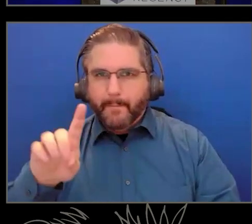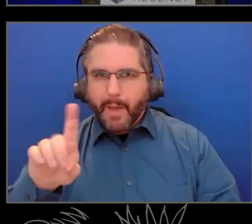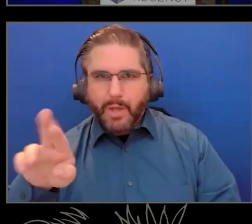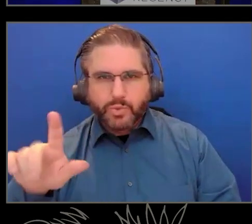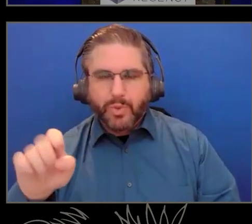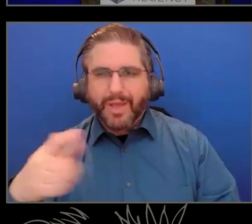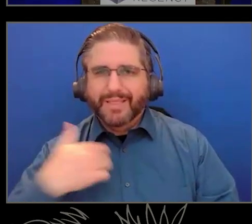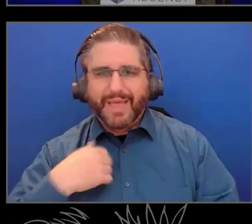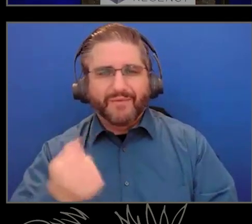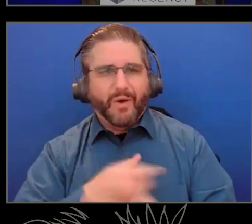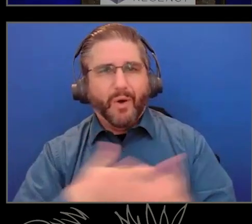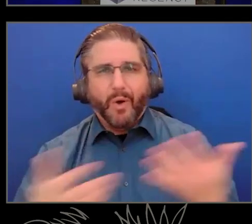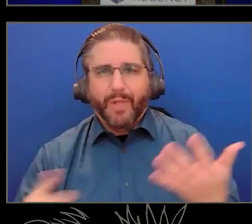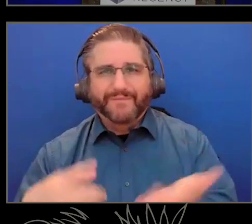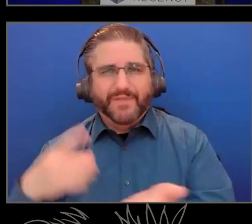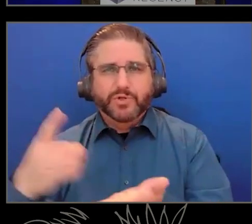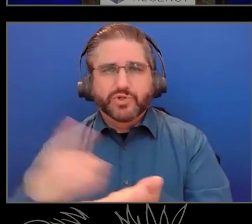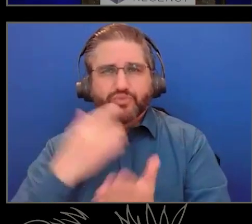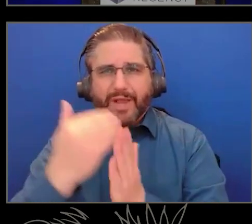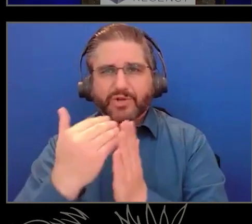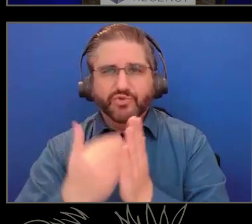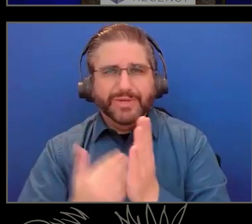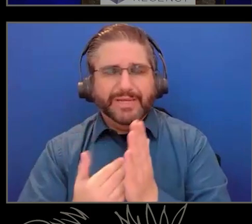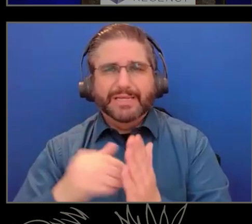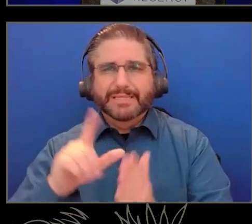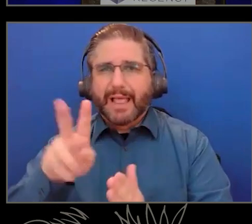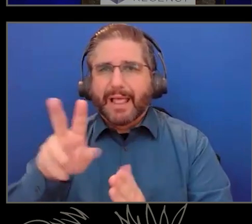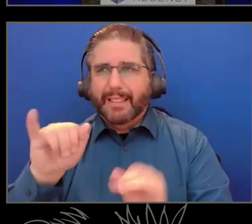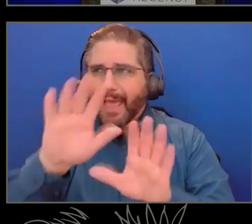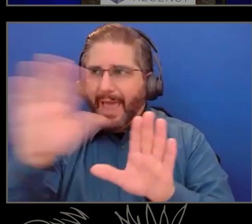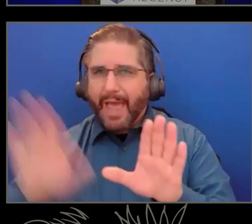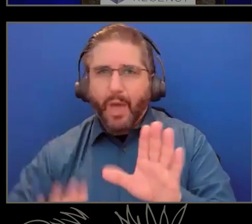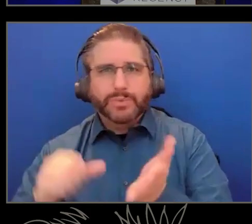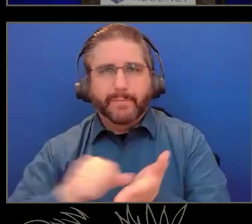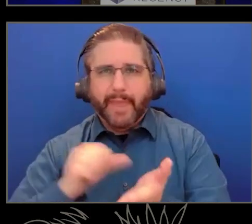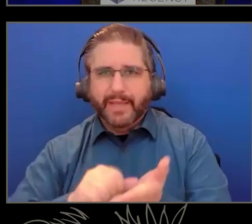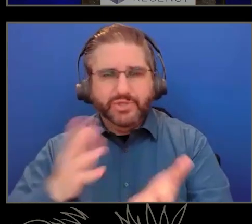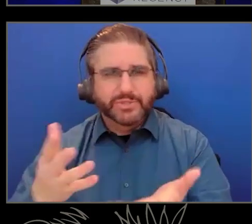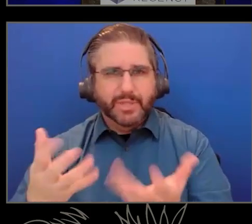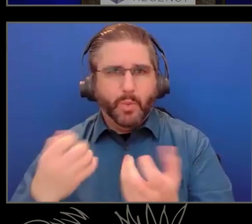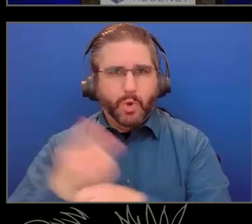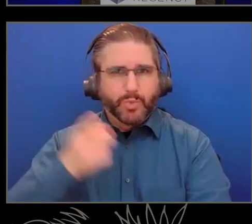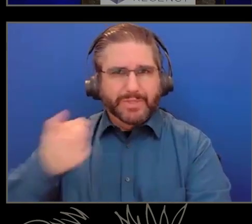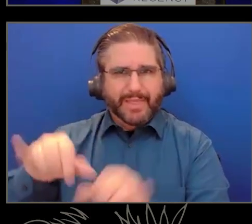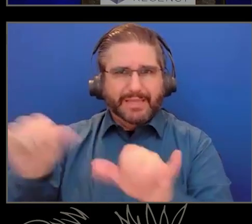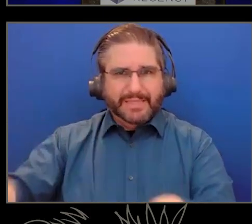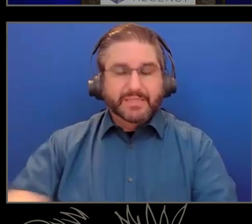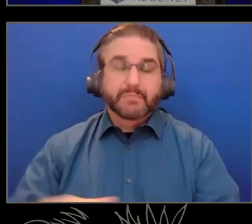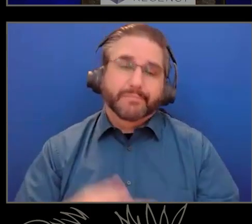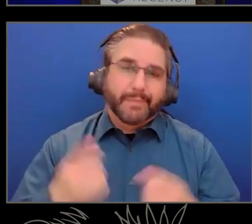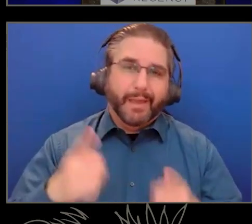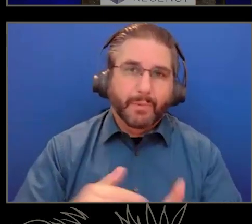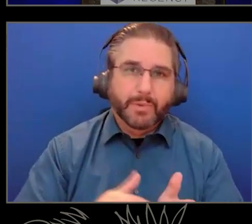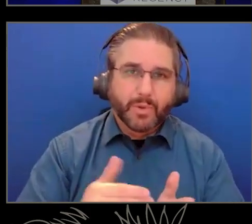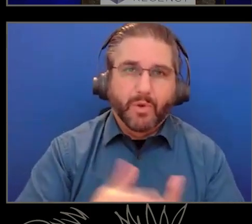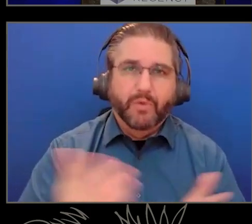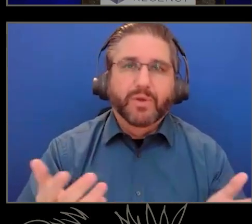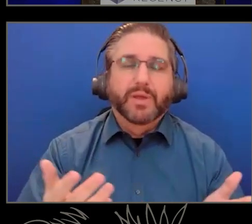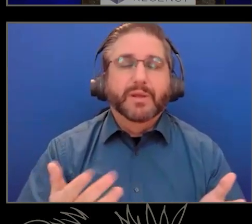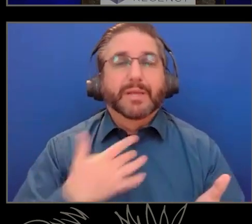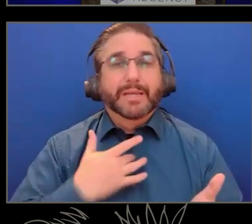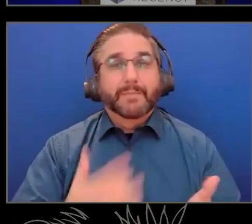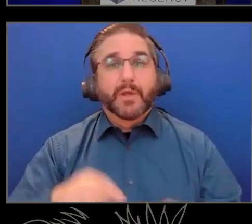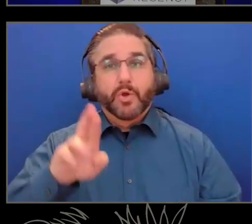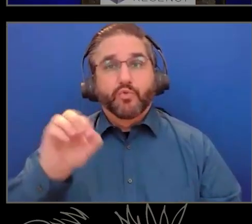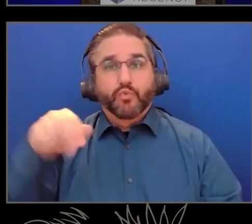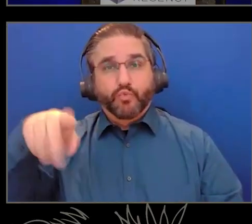their directories, got their layouts and pages, and they have their own system that they kind of want to use. This happens a lot. Usually your repo is going to